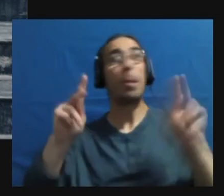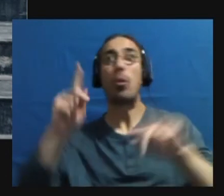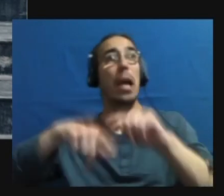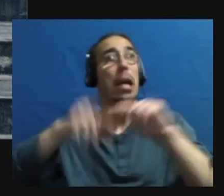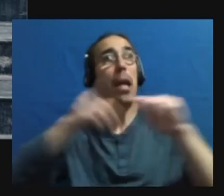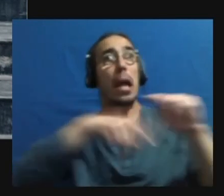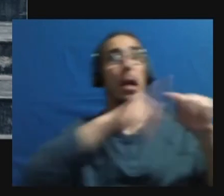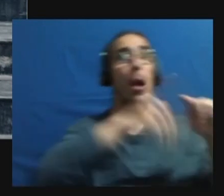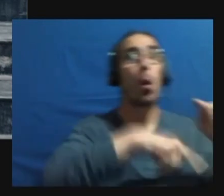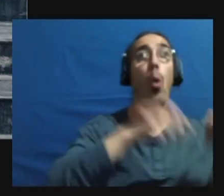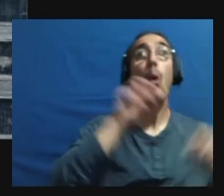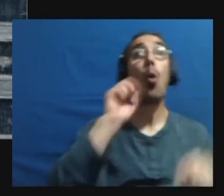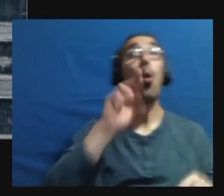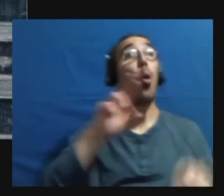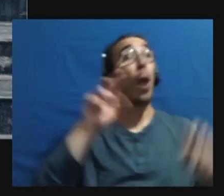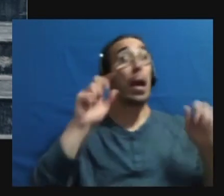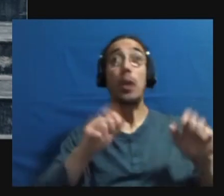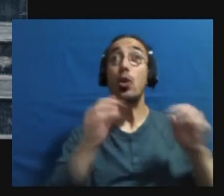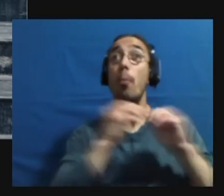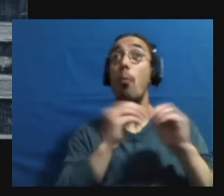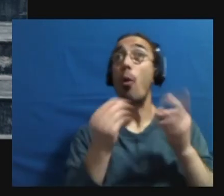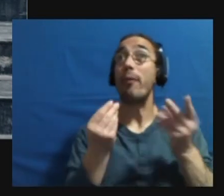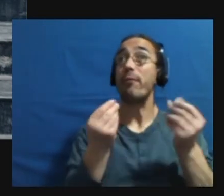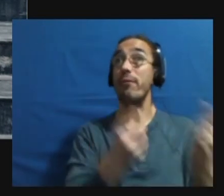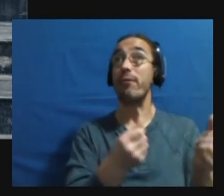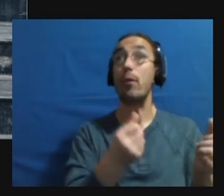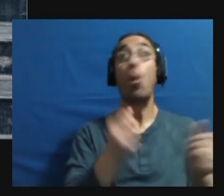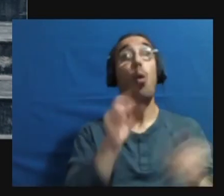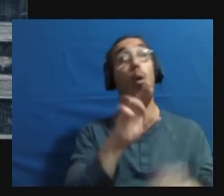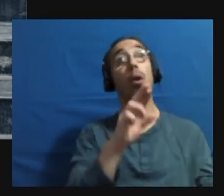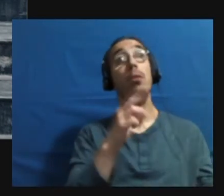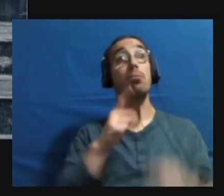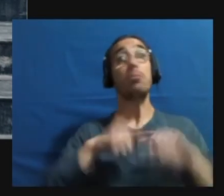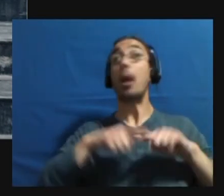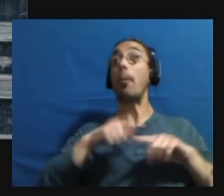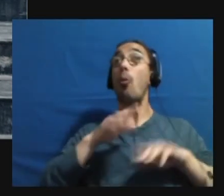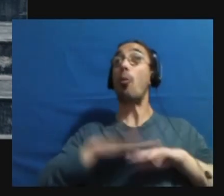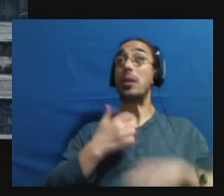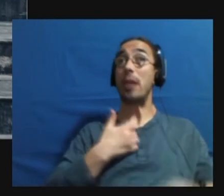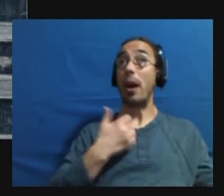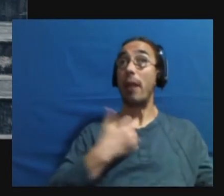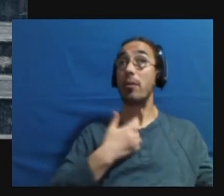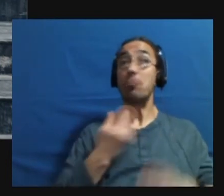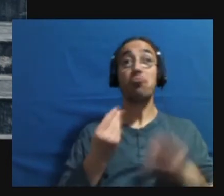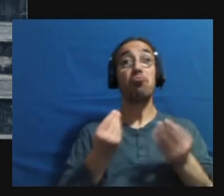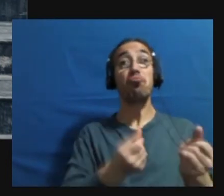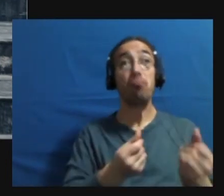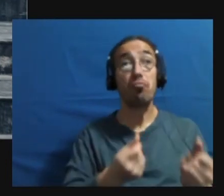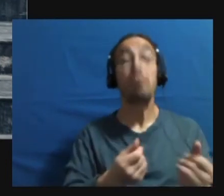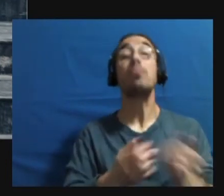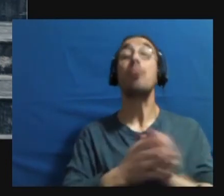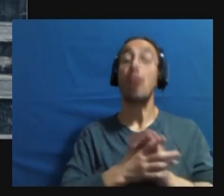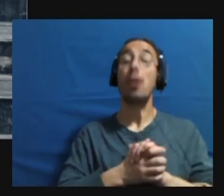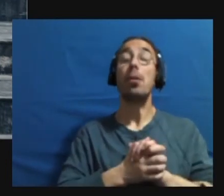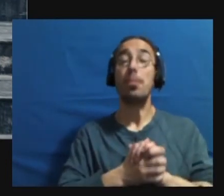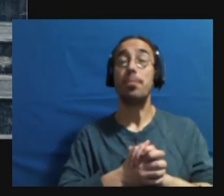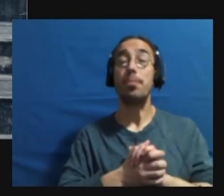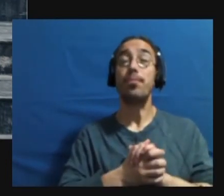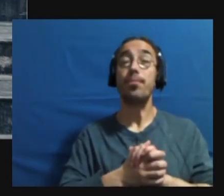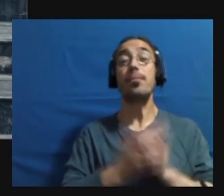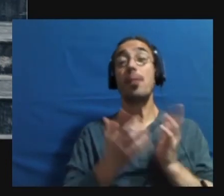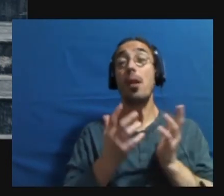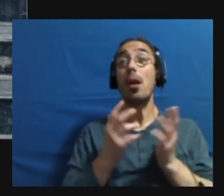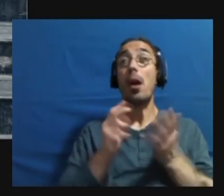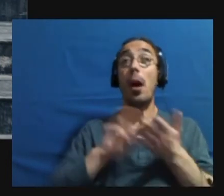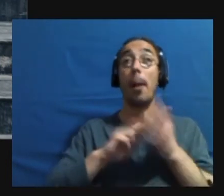or can do them more efficiently if allowed to do them the way that we need to do them. And I'm not saying that we all